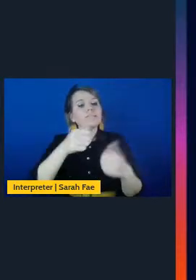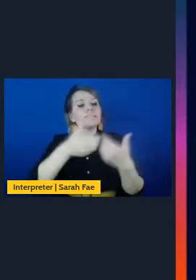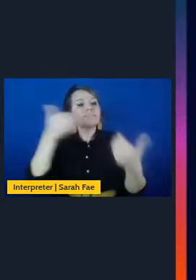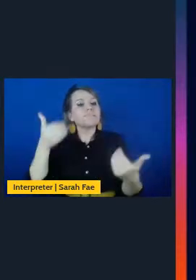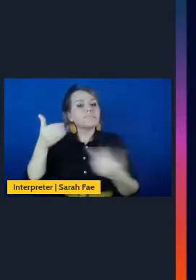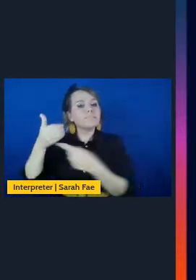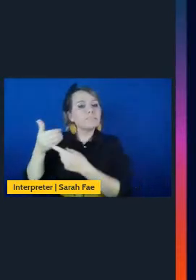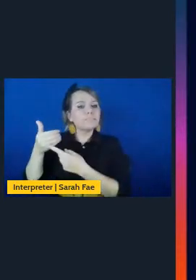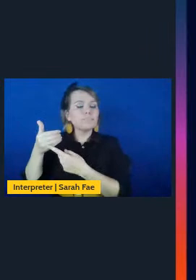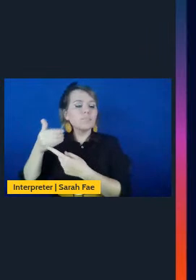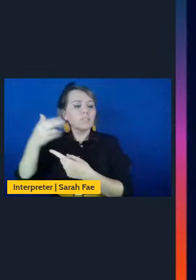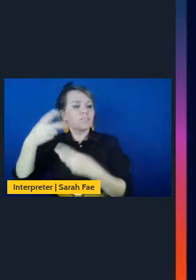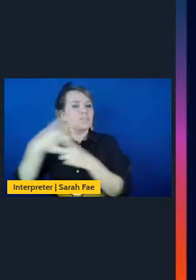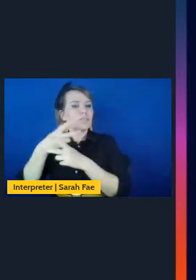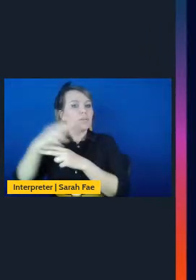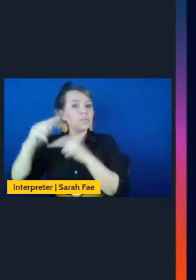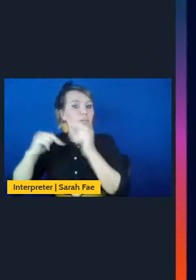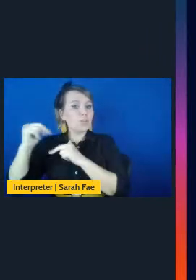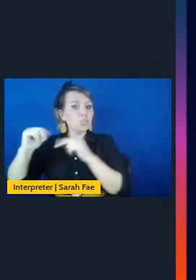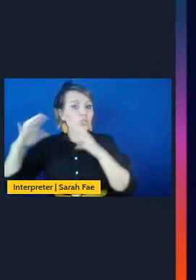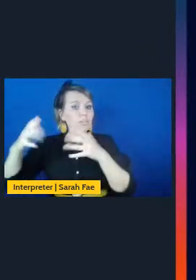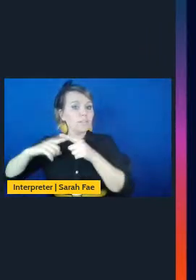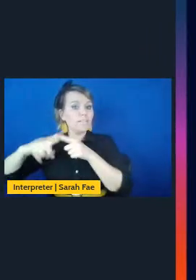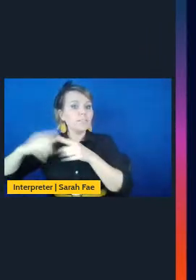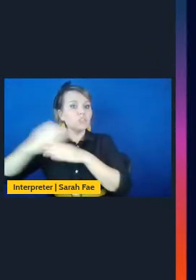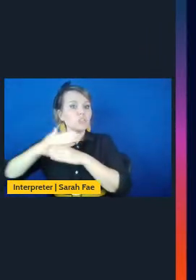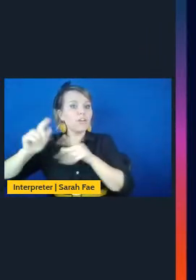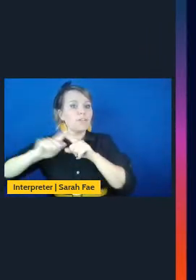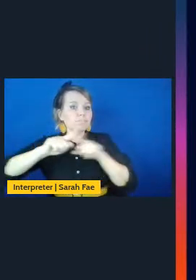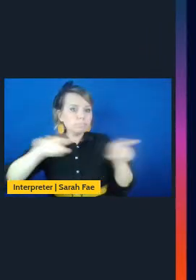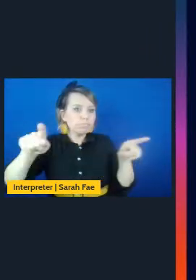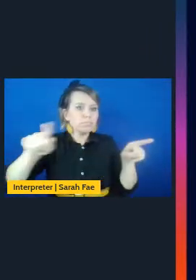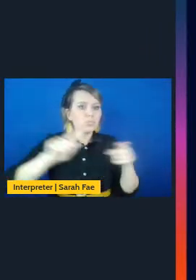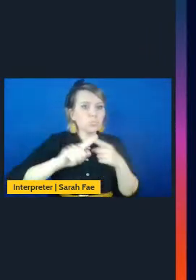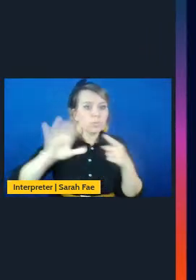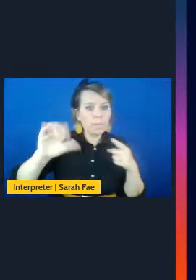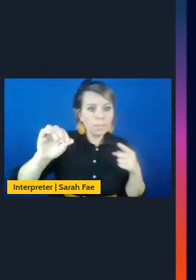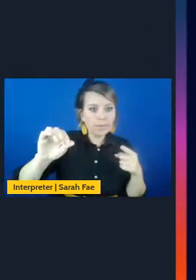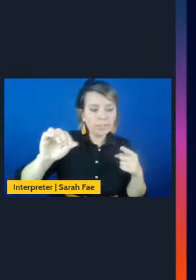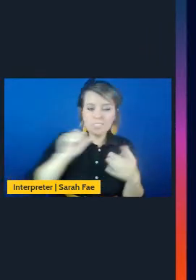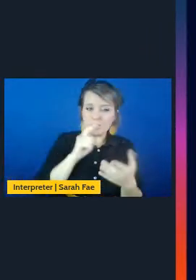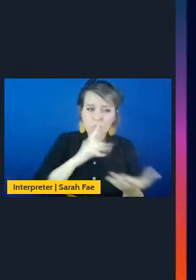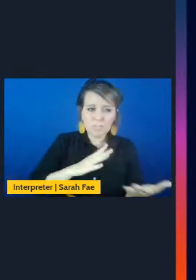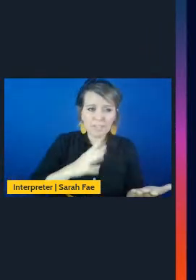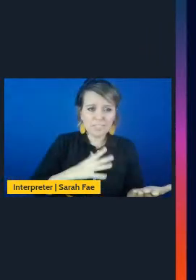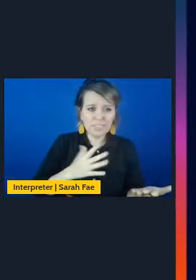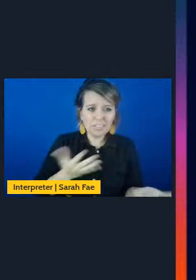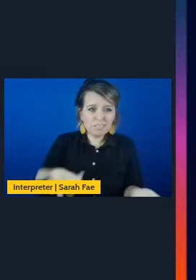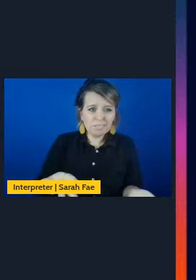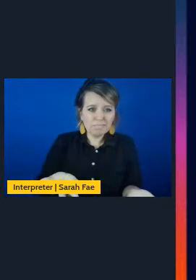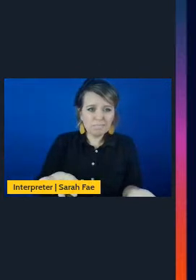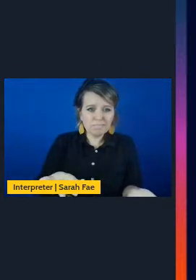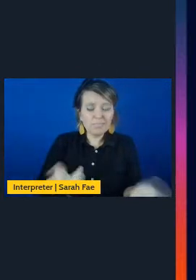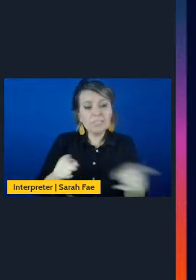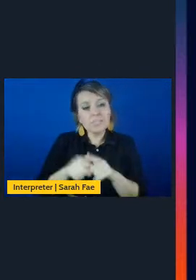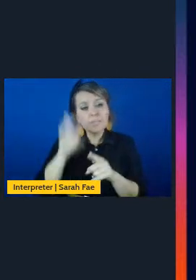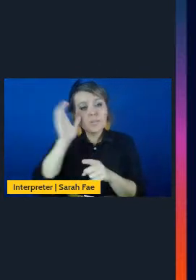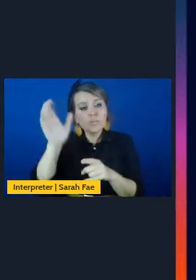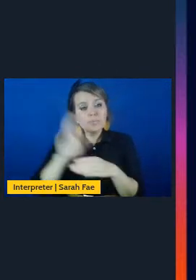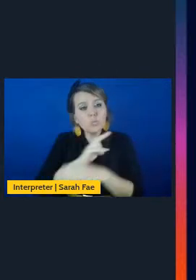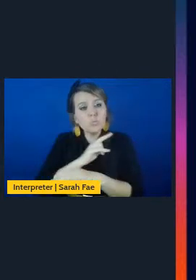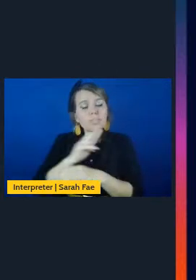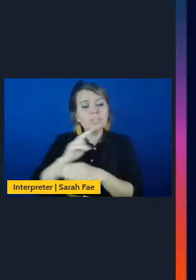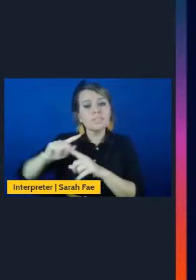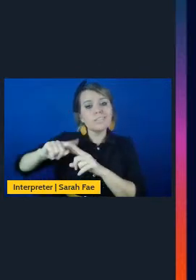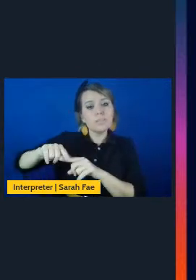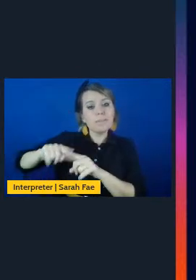construct and share it across the company. It's nothing fancy, to be honest with you. It's the same as the concept of using a dependency